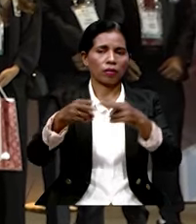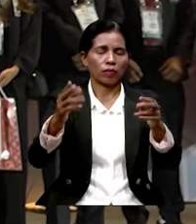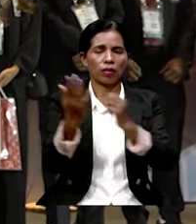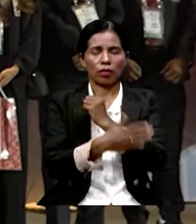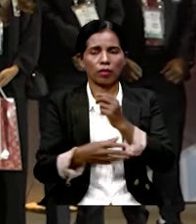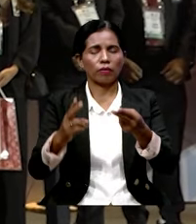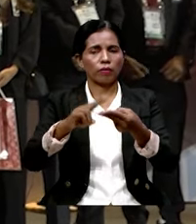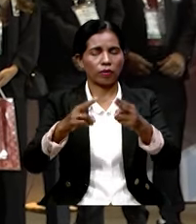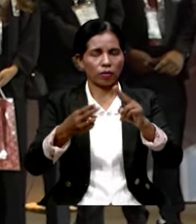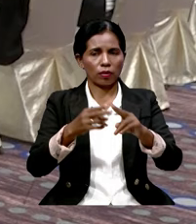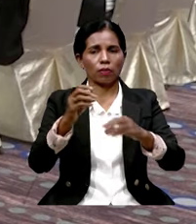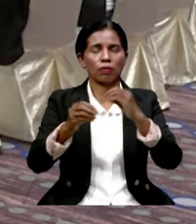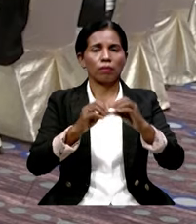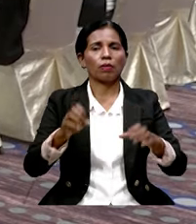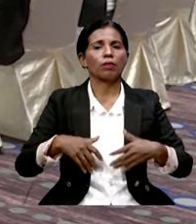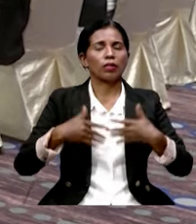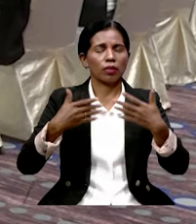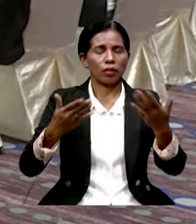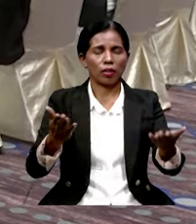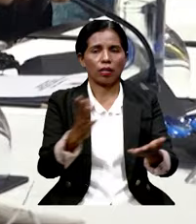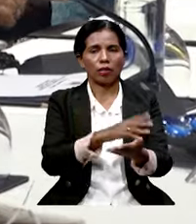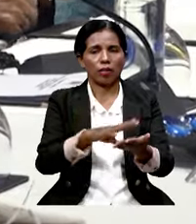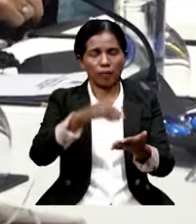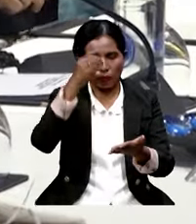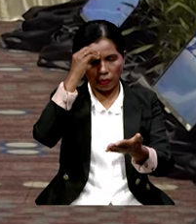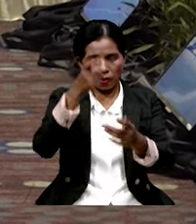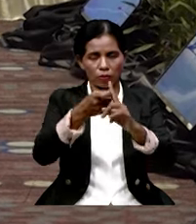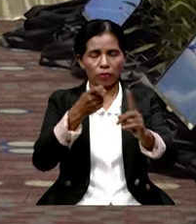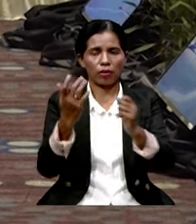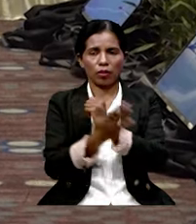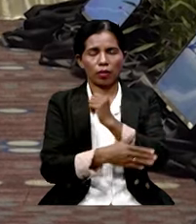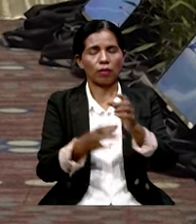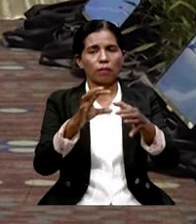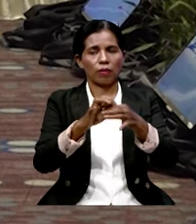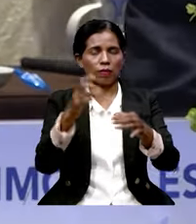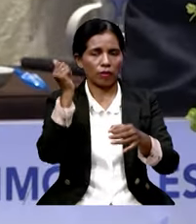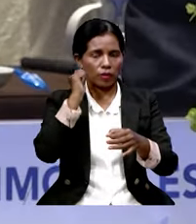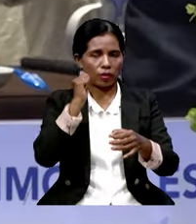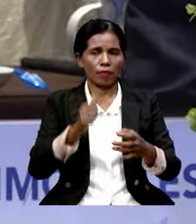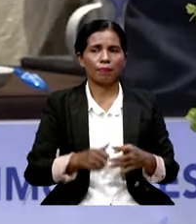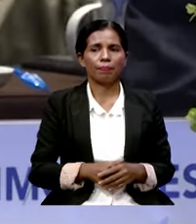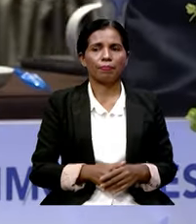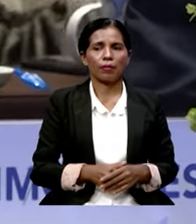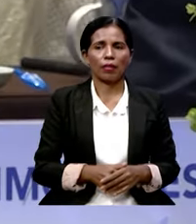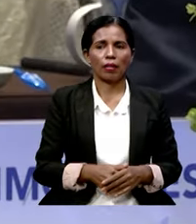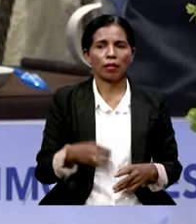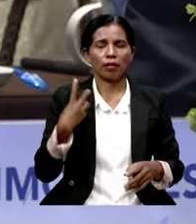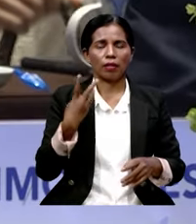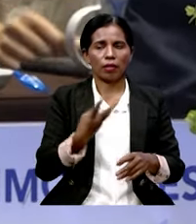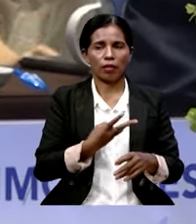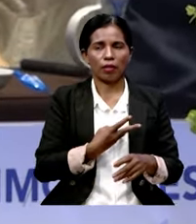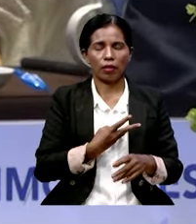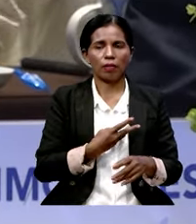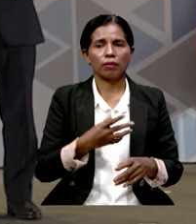Sira, com a o insa ato combate movimento transferência husi nação membro ASEAN. 25th MSC